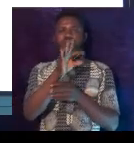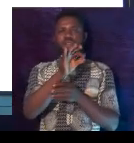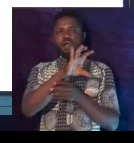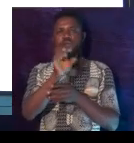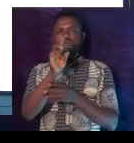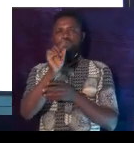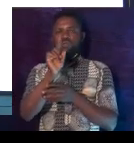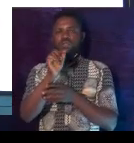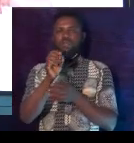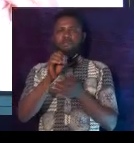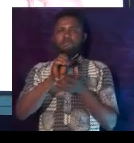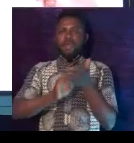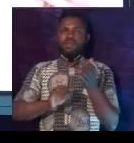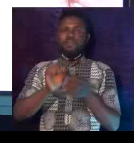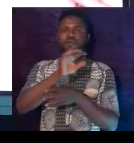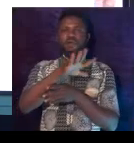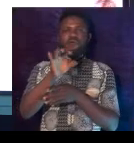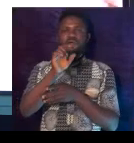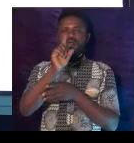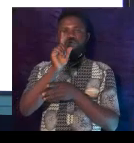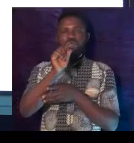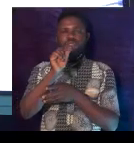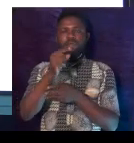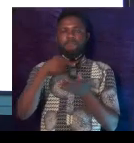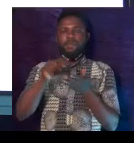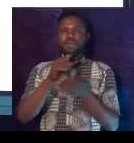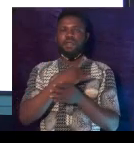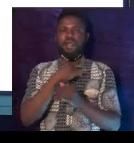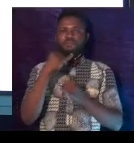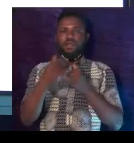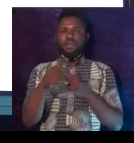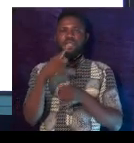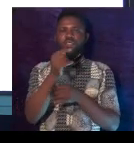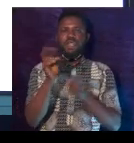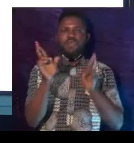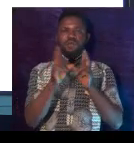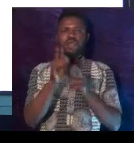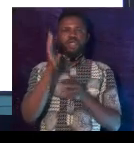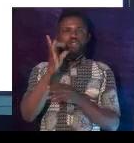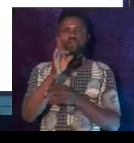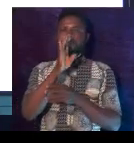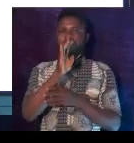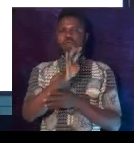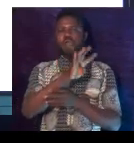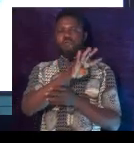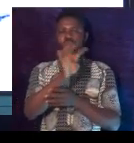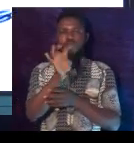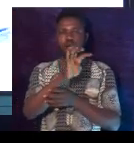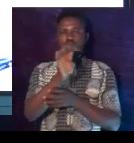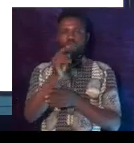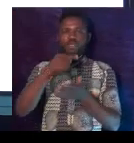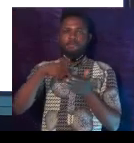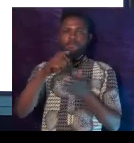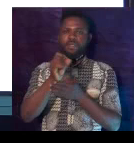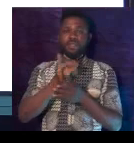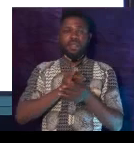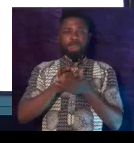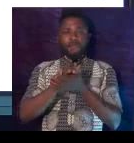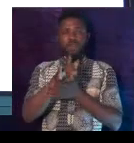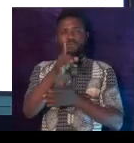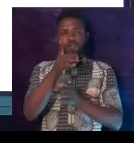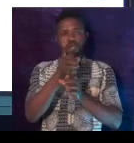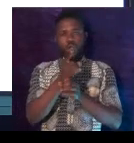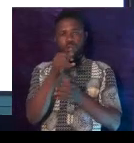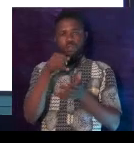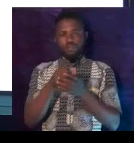is 920 marks minus 520 marks. And finally, the range should be 400 marks.